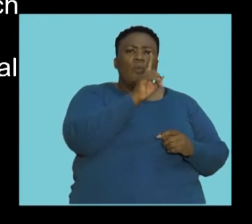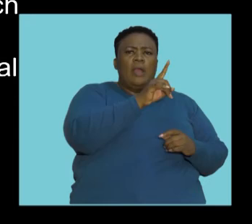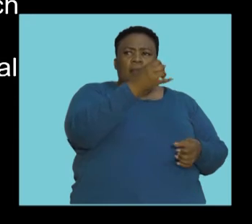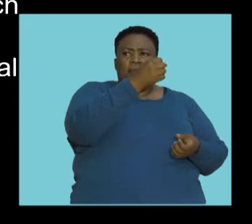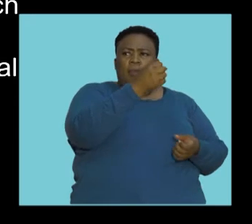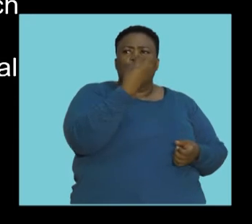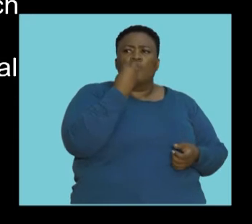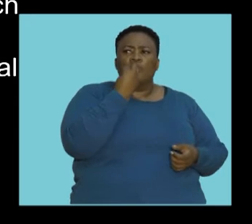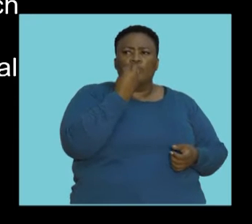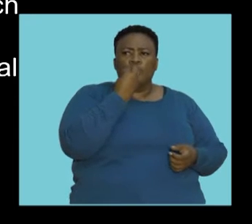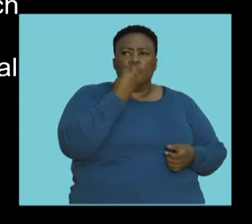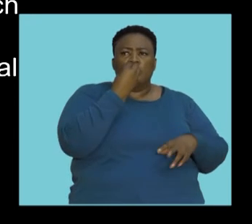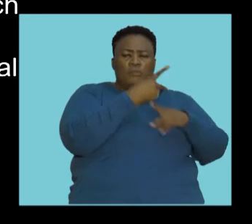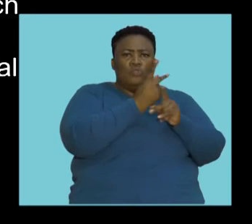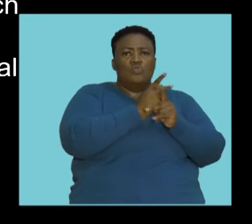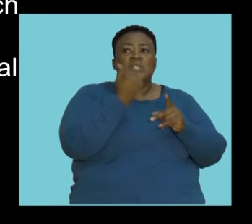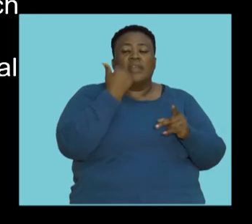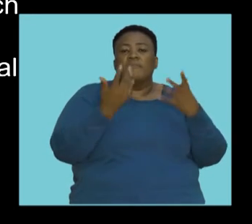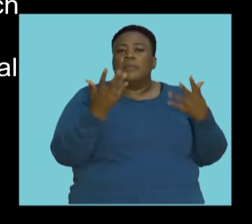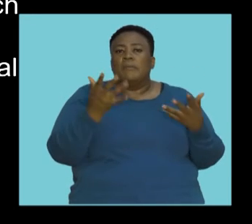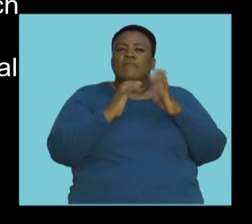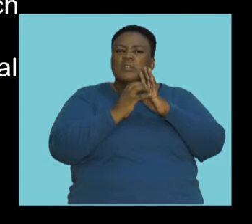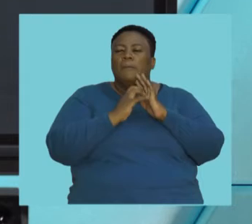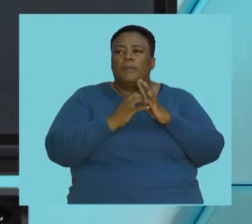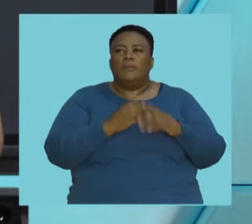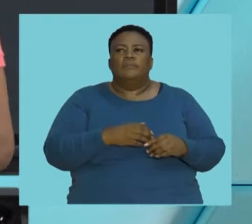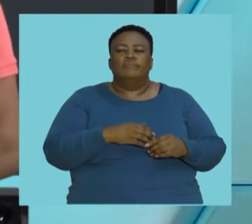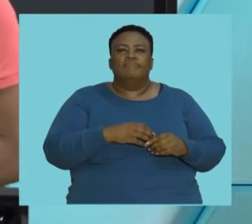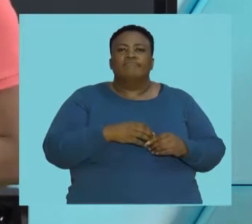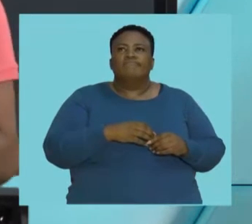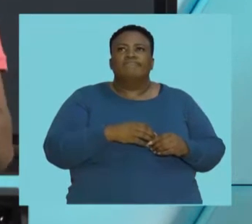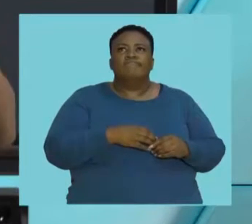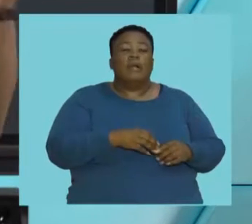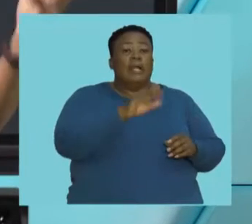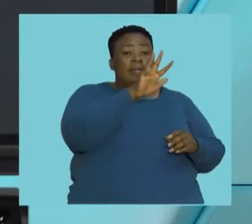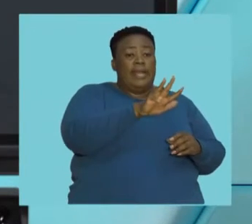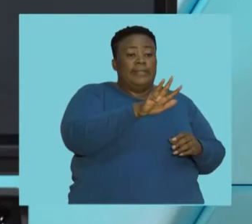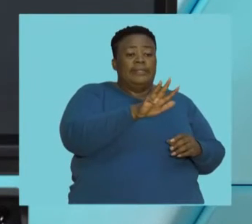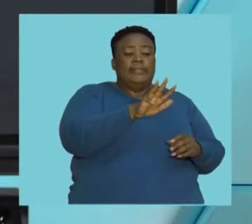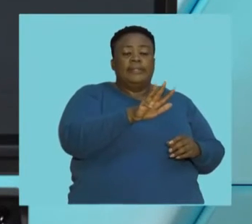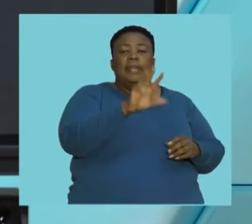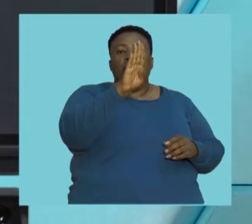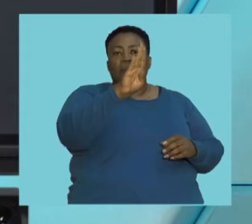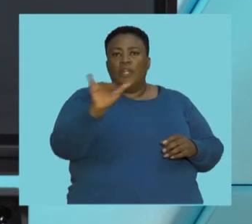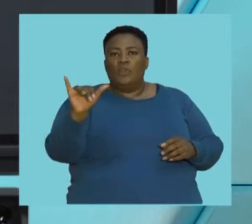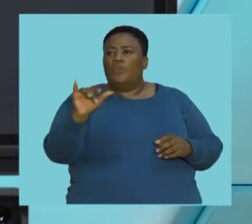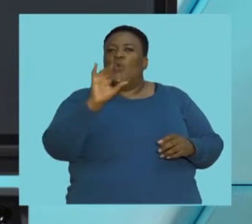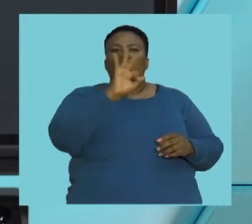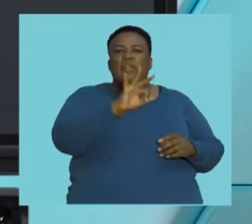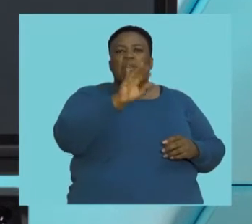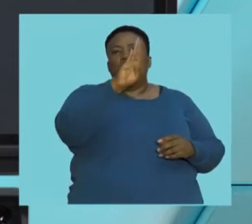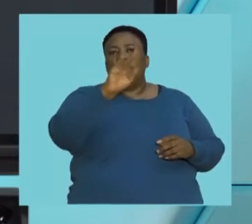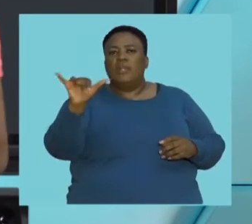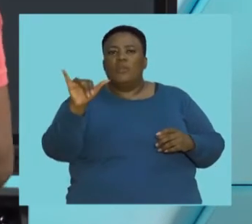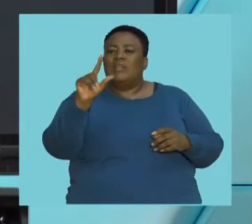of all food produced. So it means that if we're consuming, 9 billion tons,